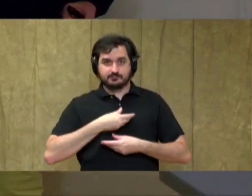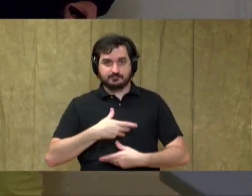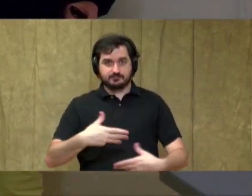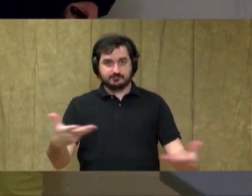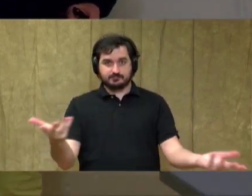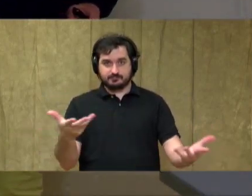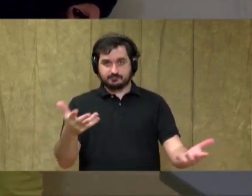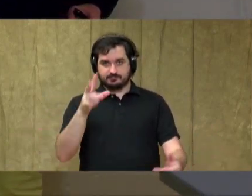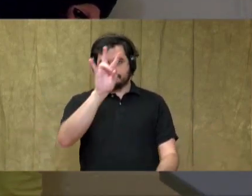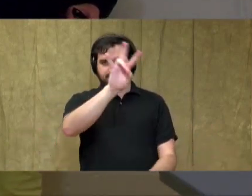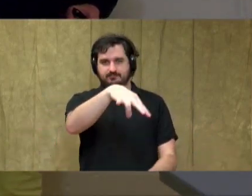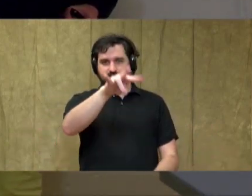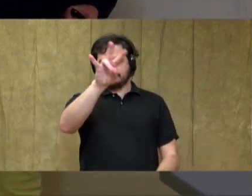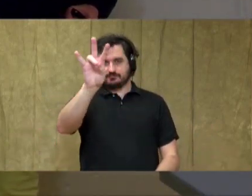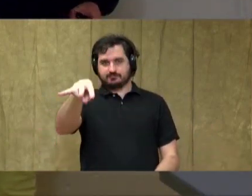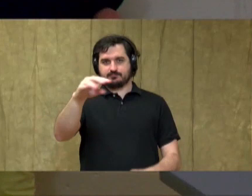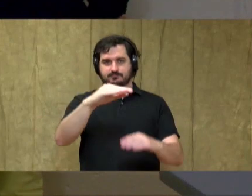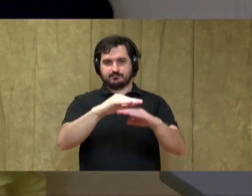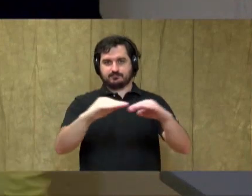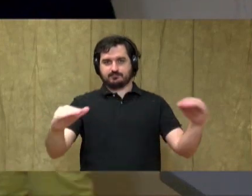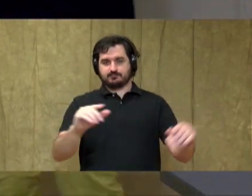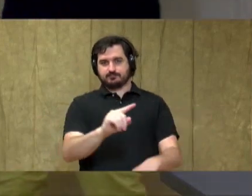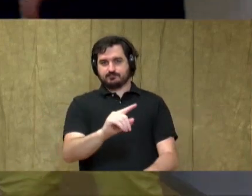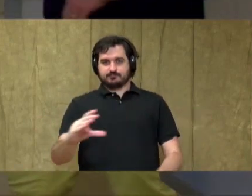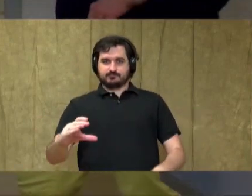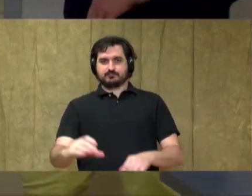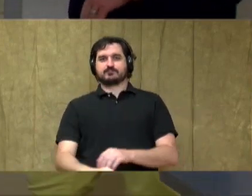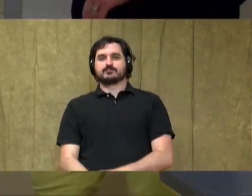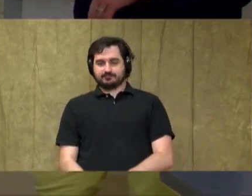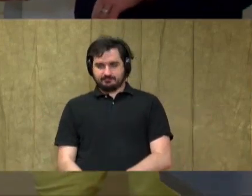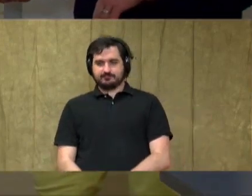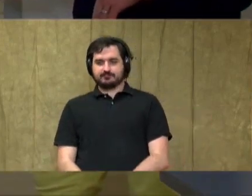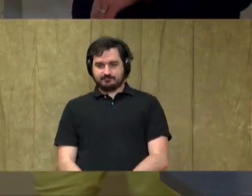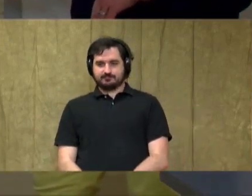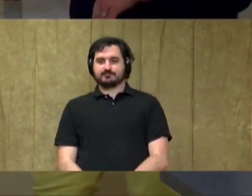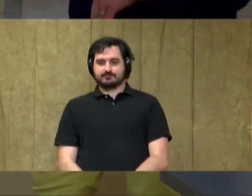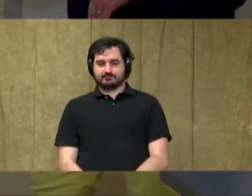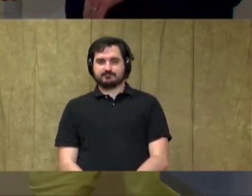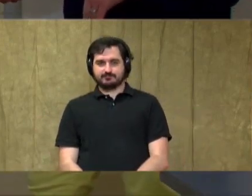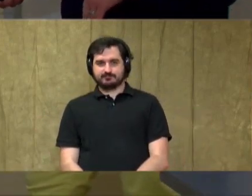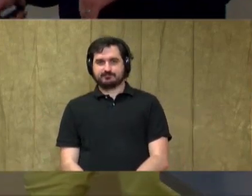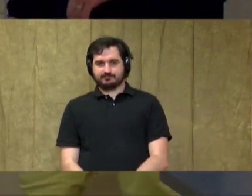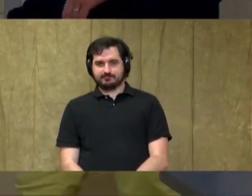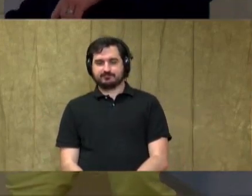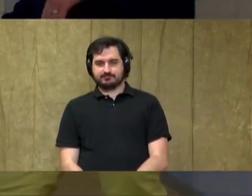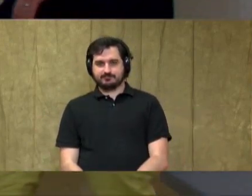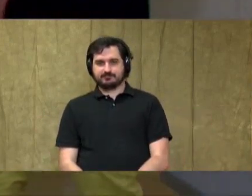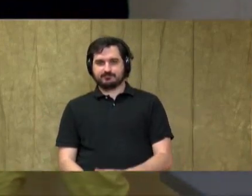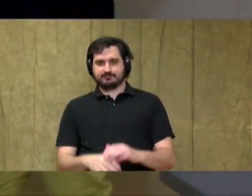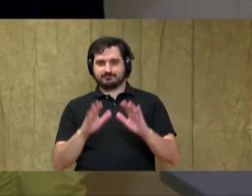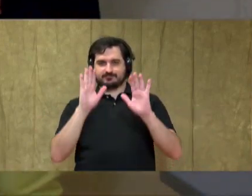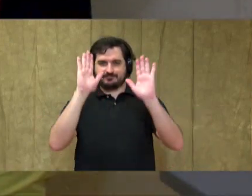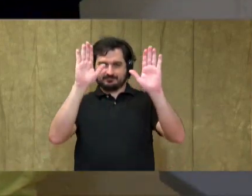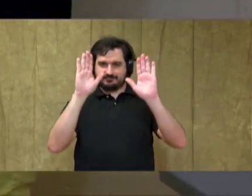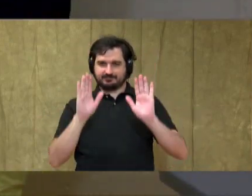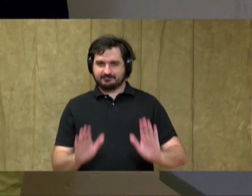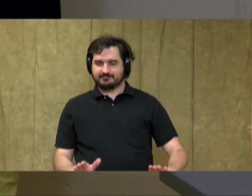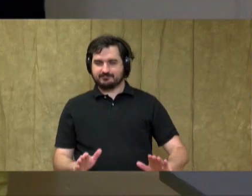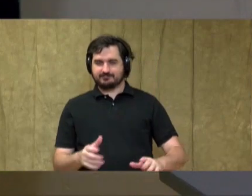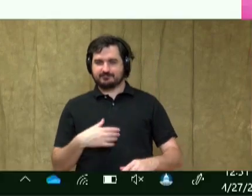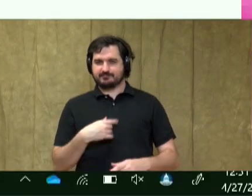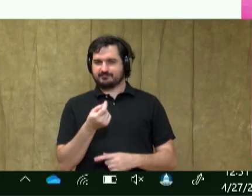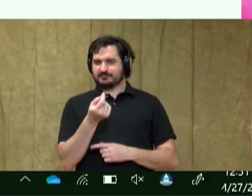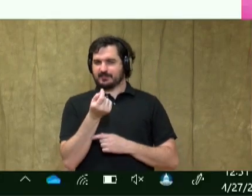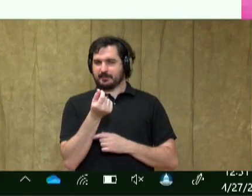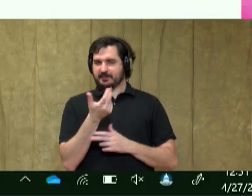77 hundredths. Very good, guys. All right, we'll get a little bit quicker